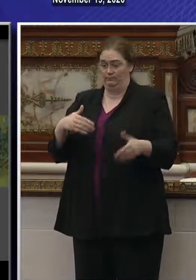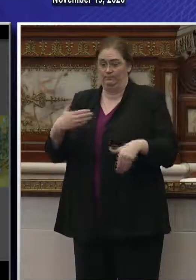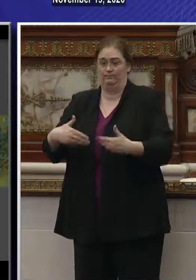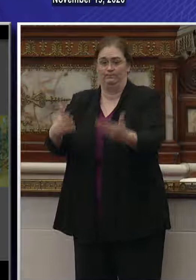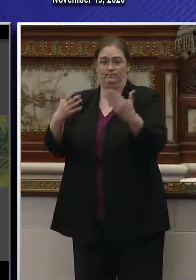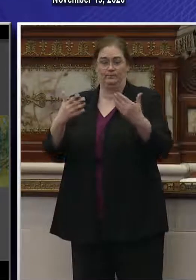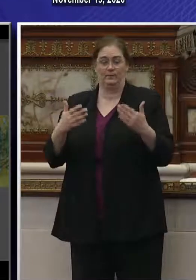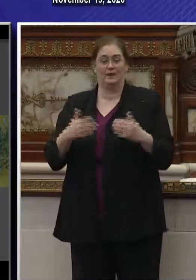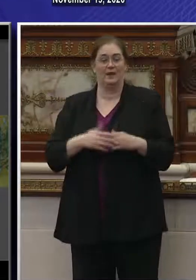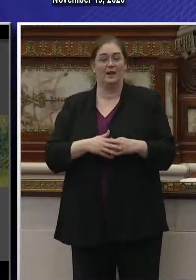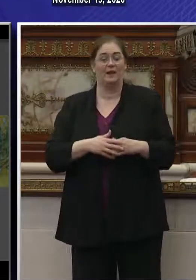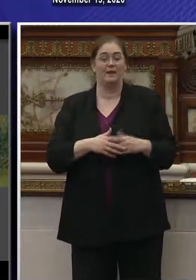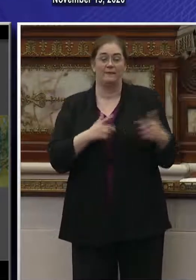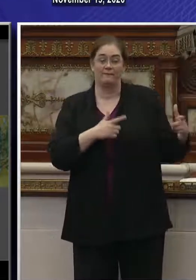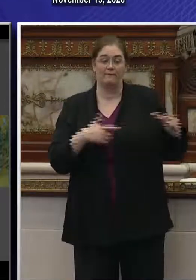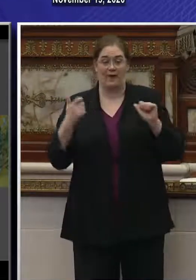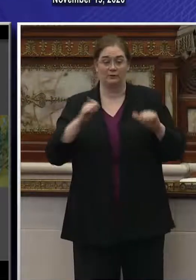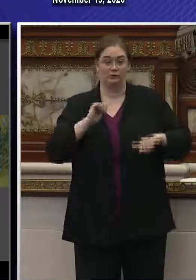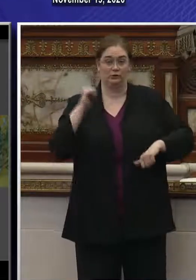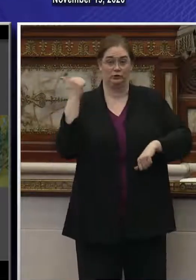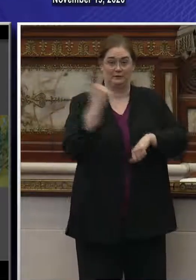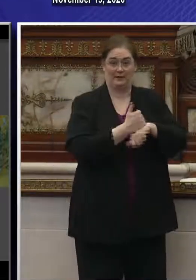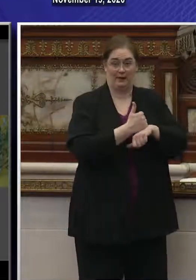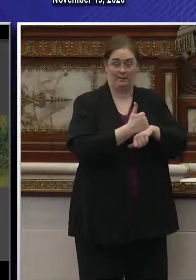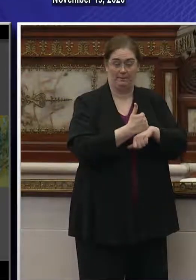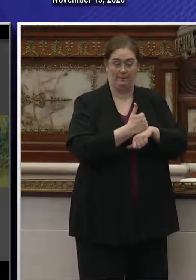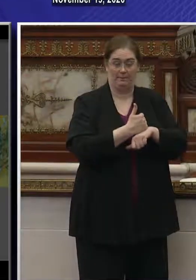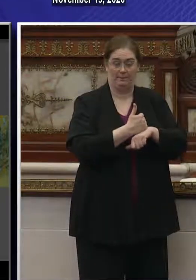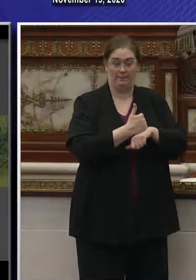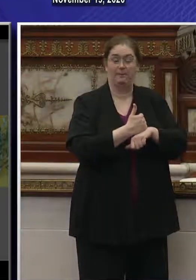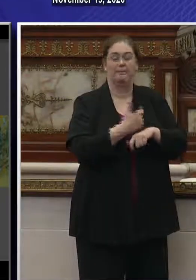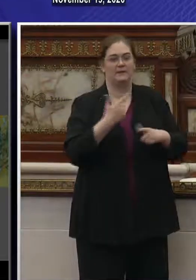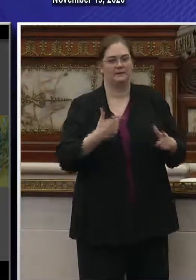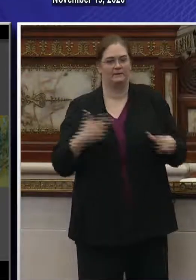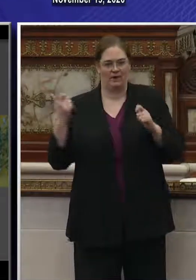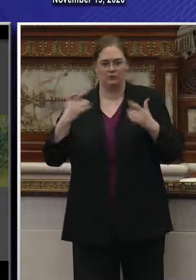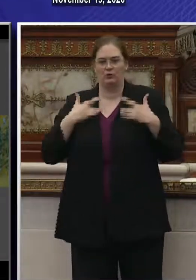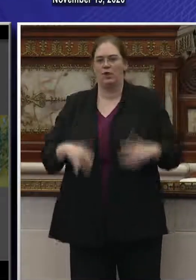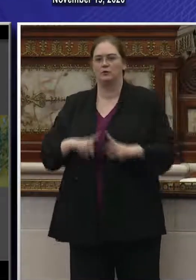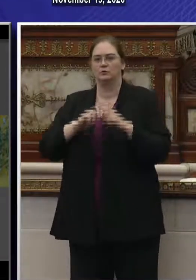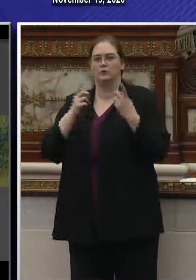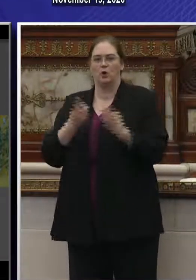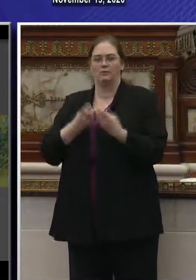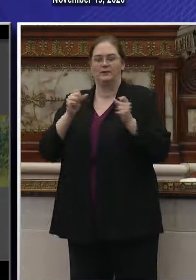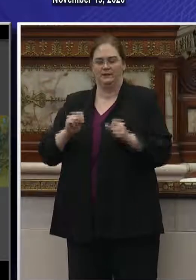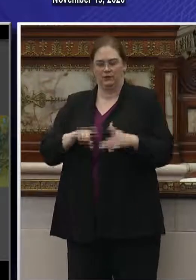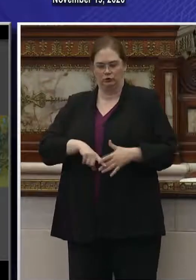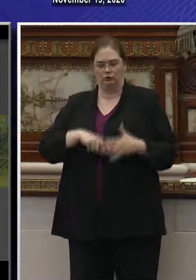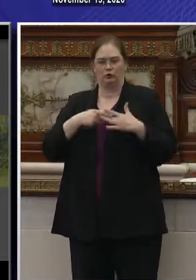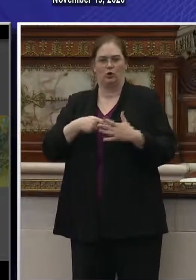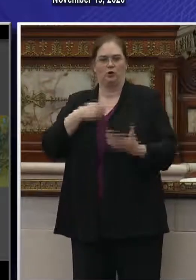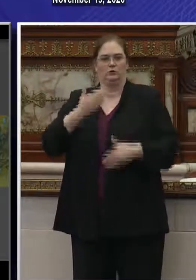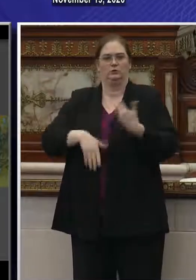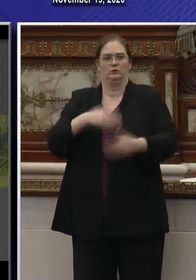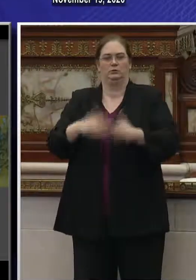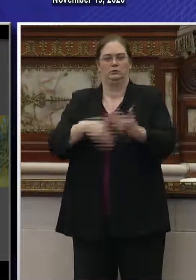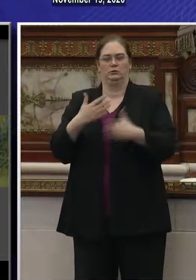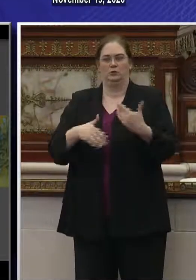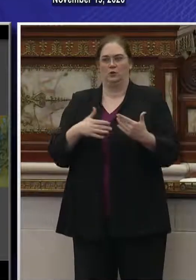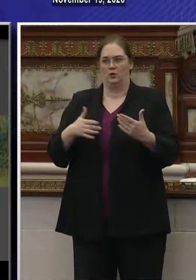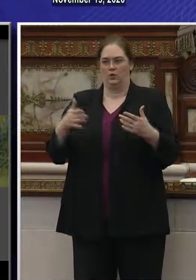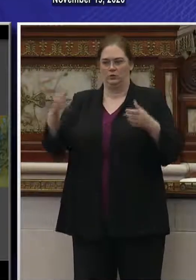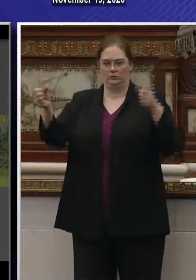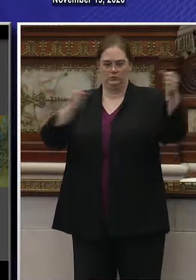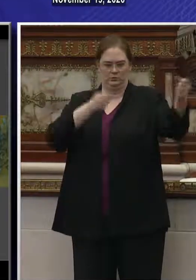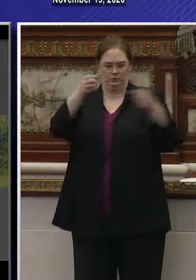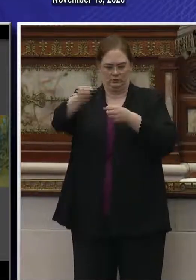The quicker that we can begin the setup, specifically the quicker that the health department can start working on getting these pieces